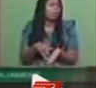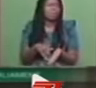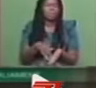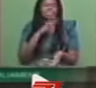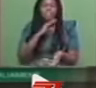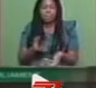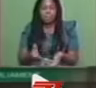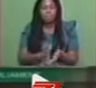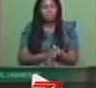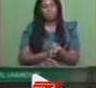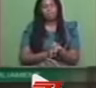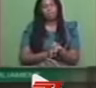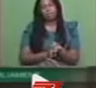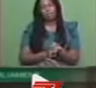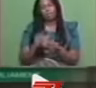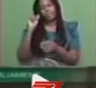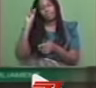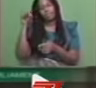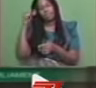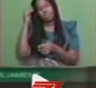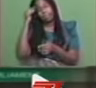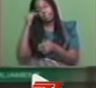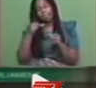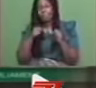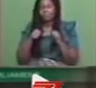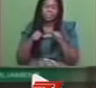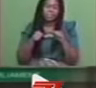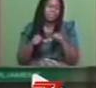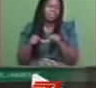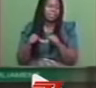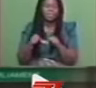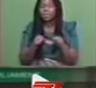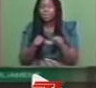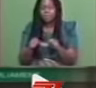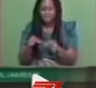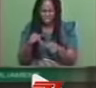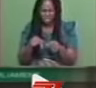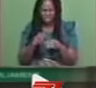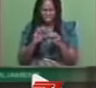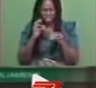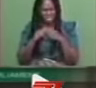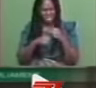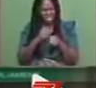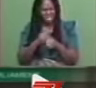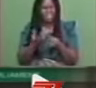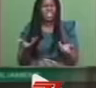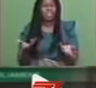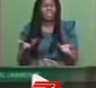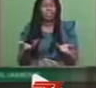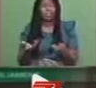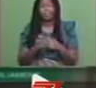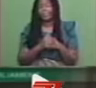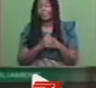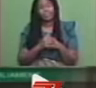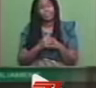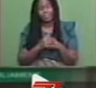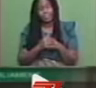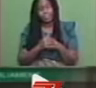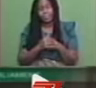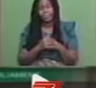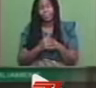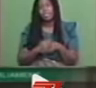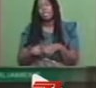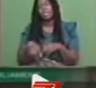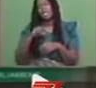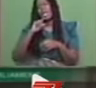figures from the CSO, none at all, to suit their agenda. While hundreds of thousands of workers have